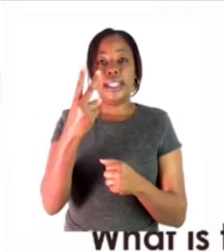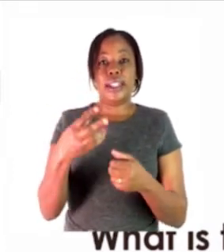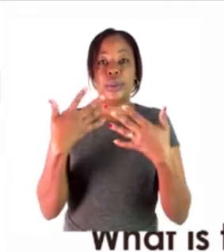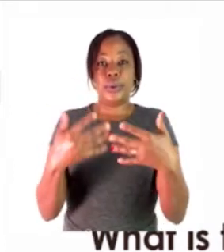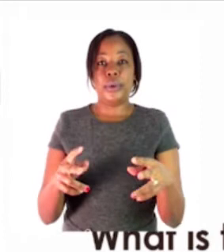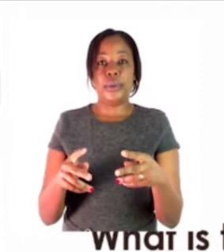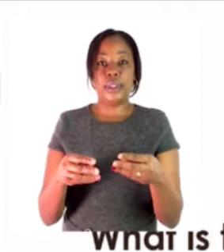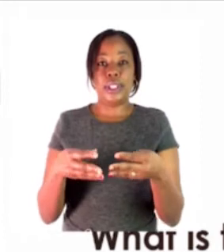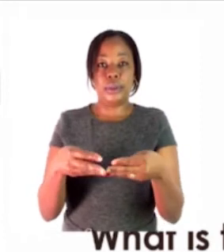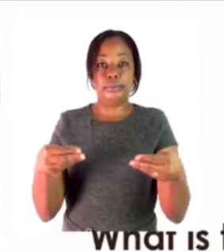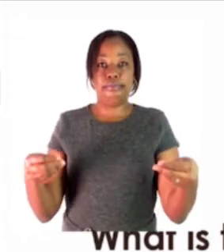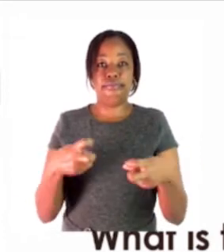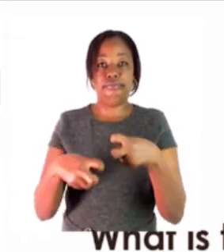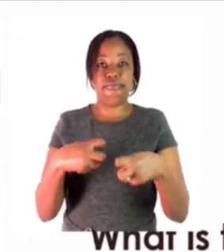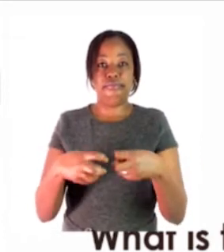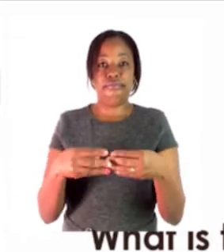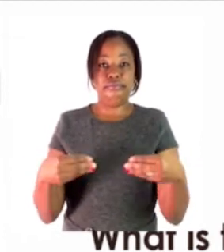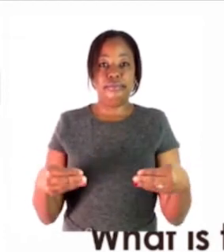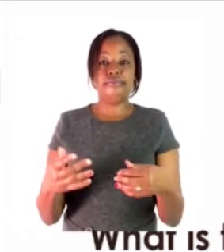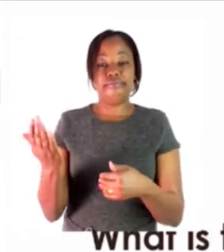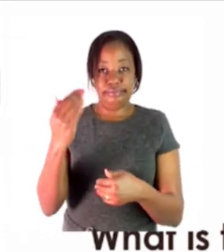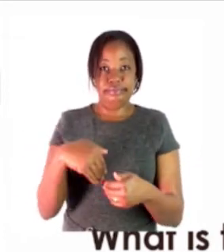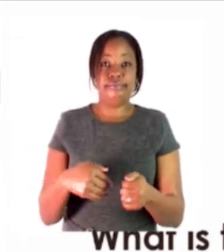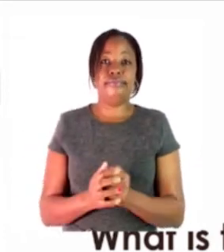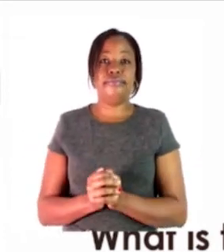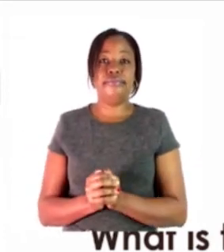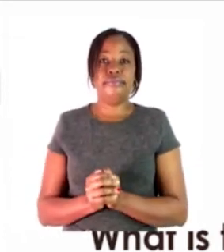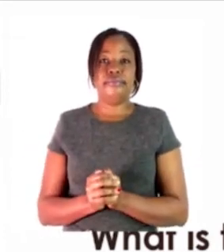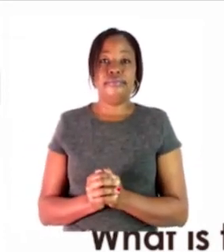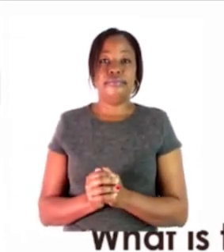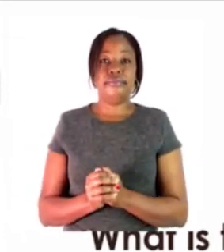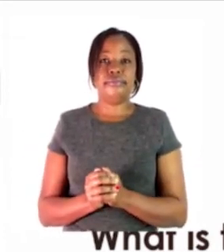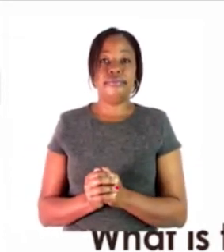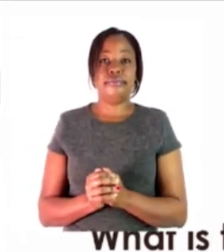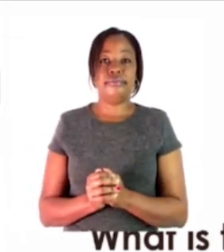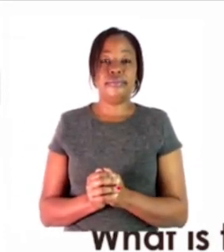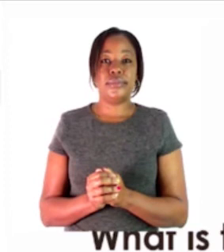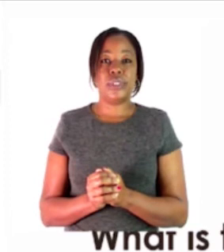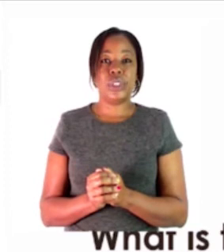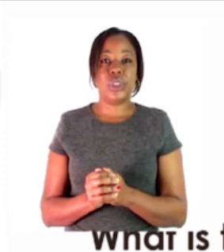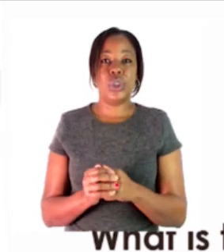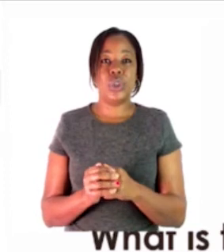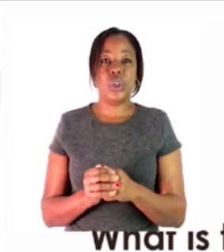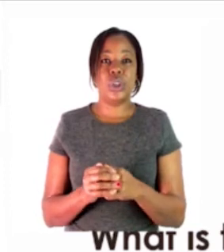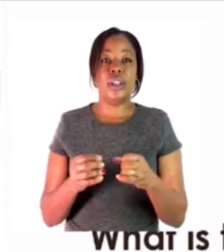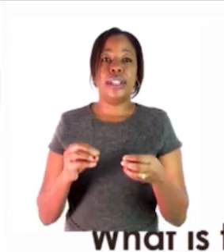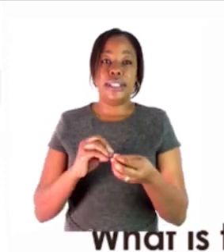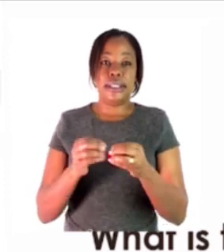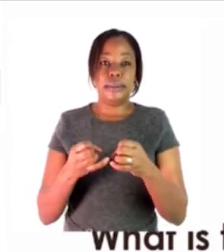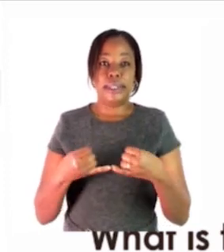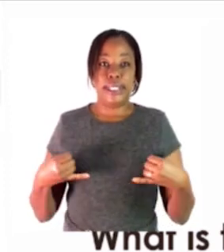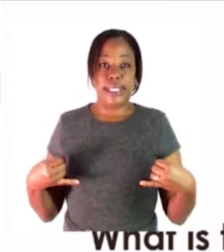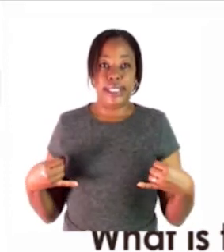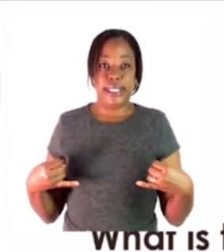fine. All right. Okay, we are going to look at the number line. We are going to look at the number